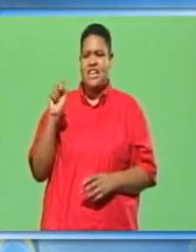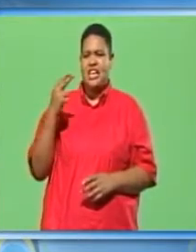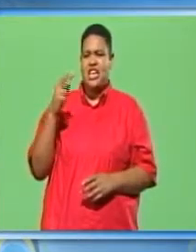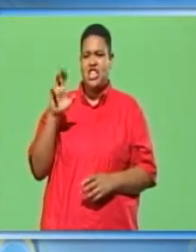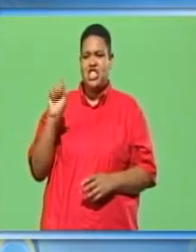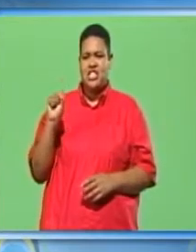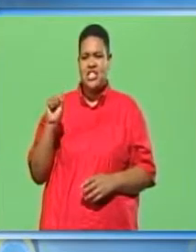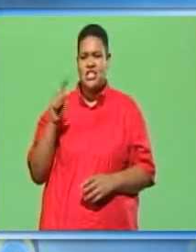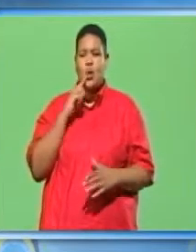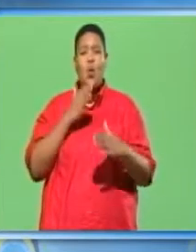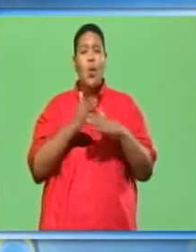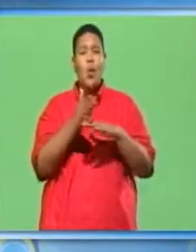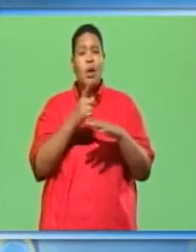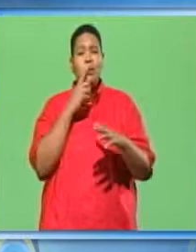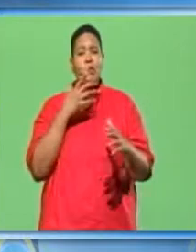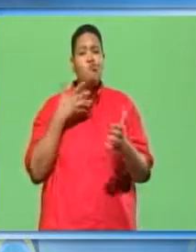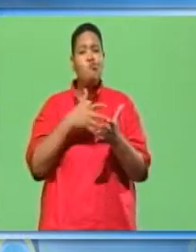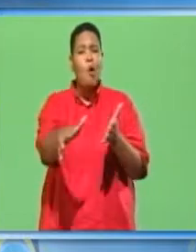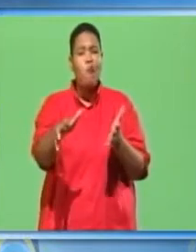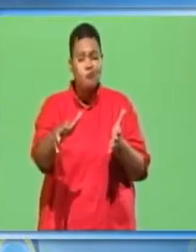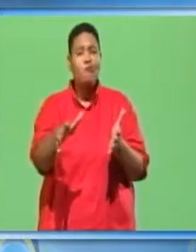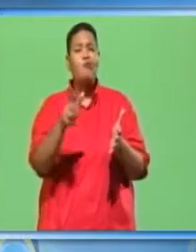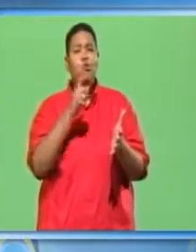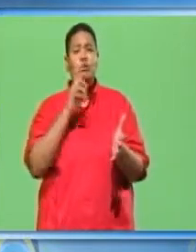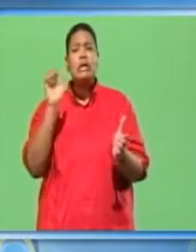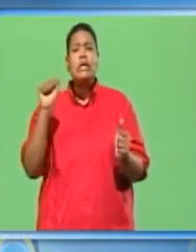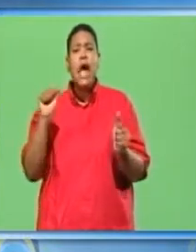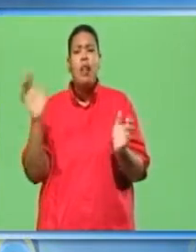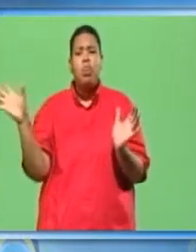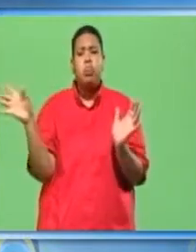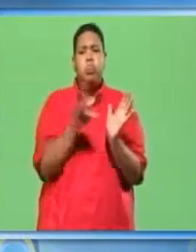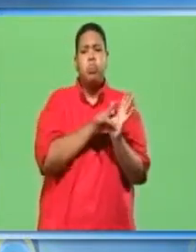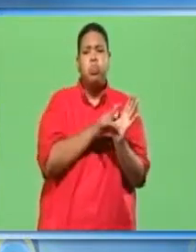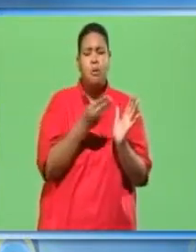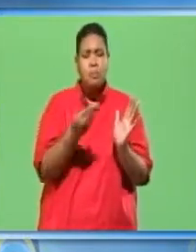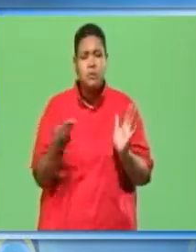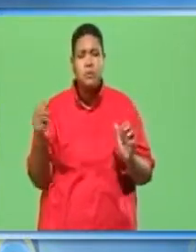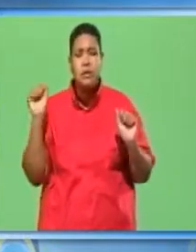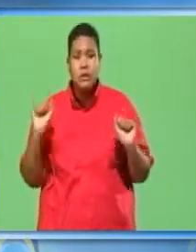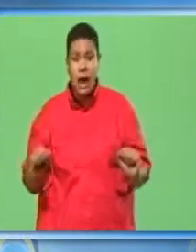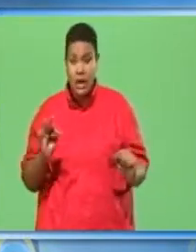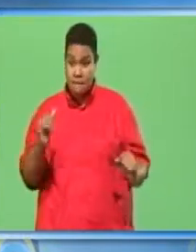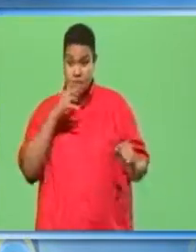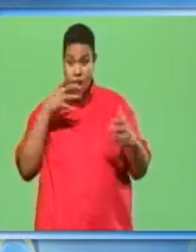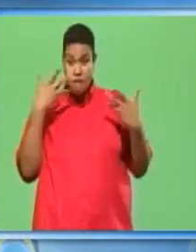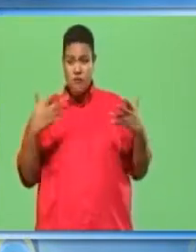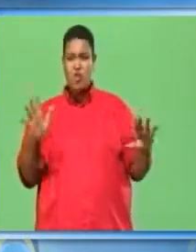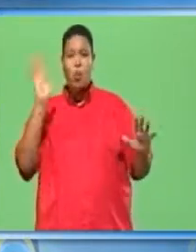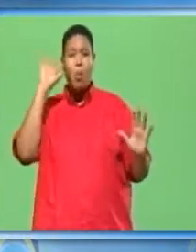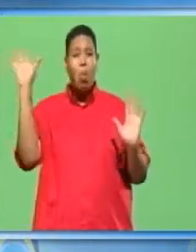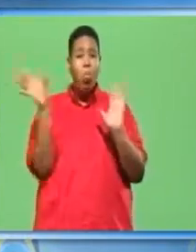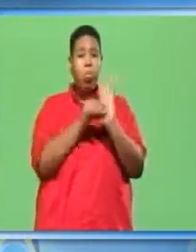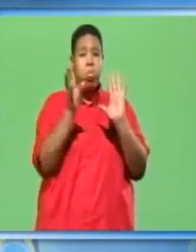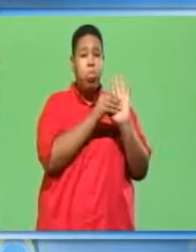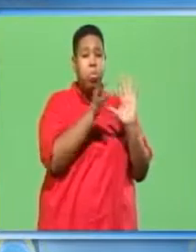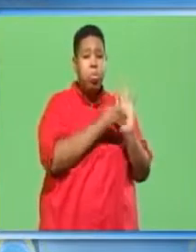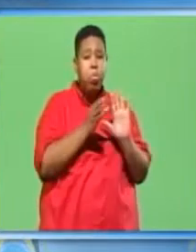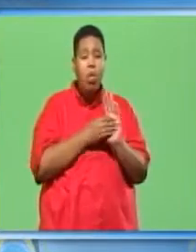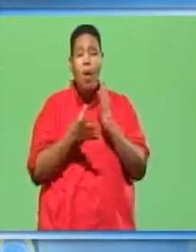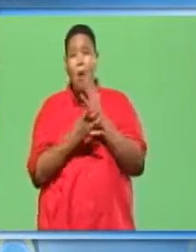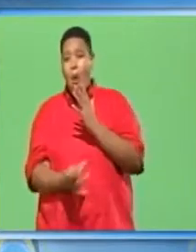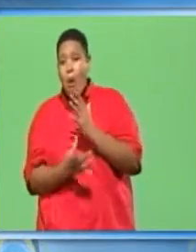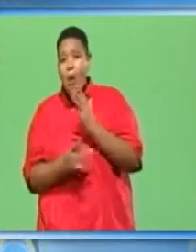Wood is porous and is an absorbent material. If left unfinished, it will absorb moisture, oils, and